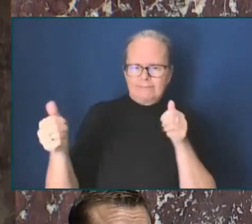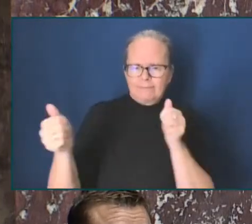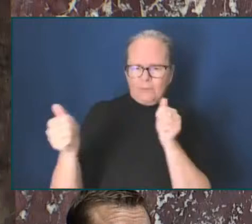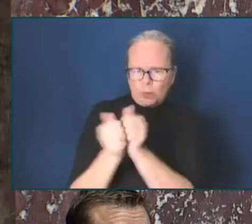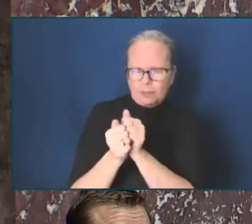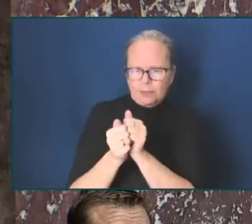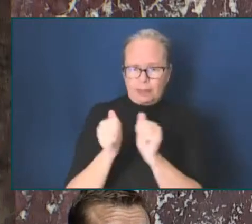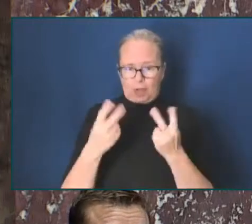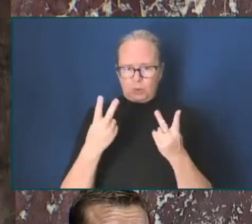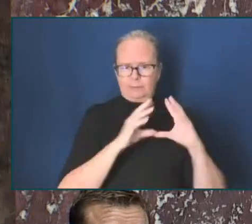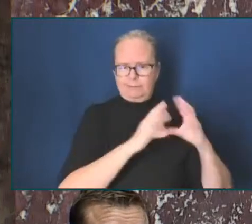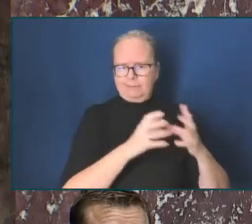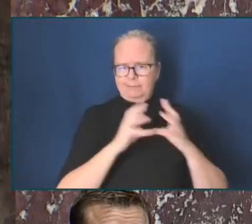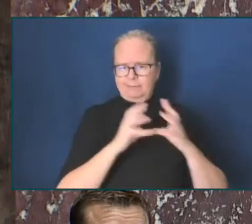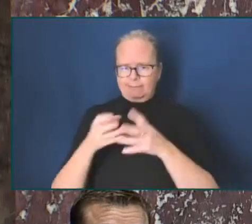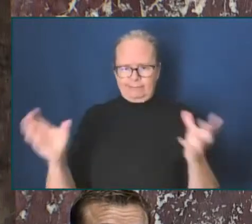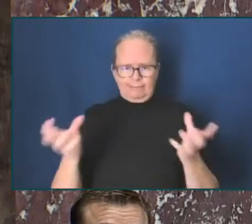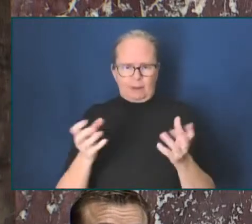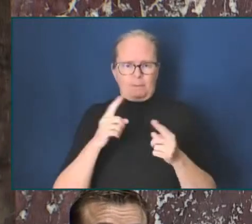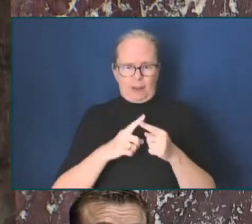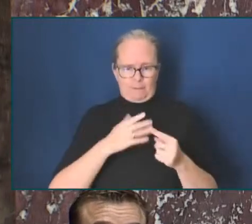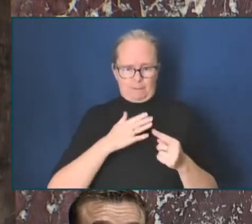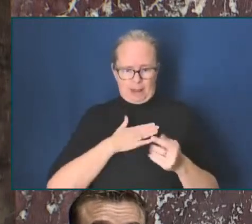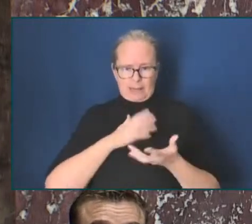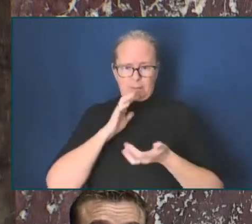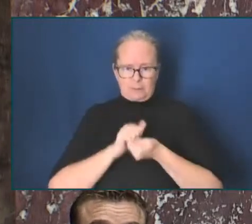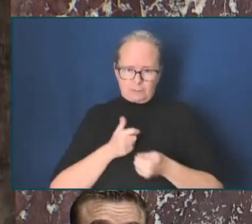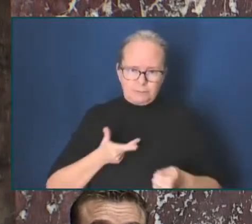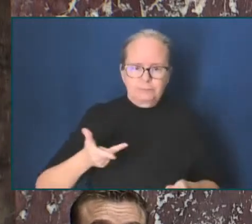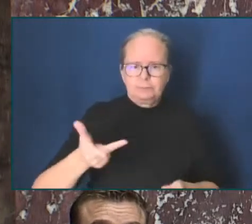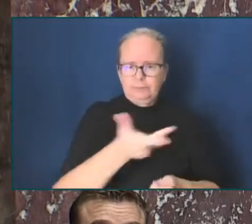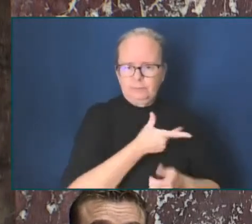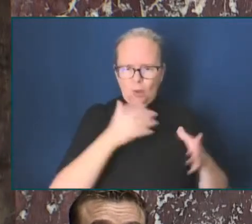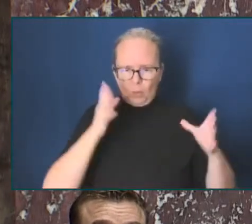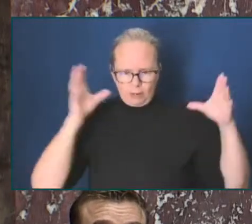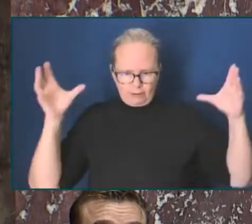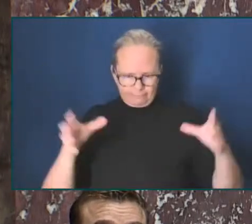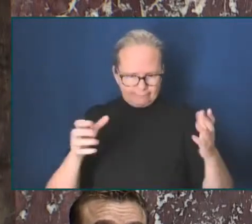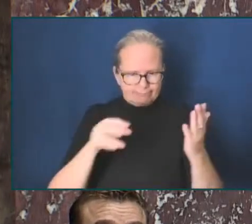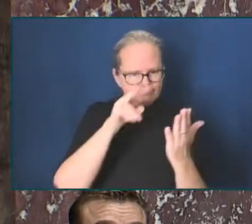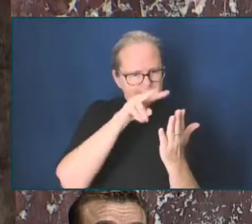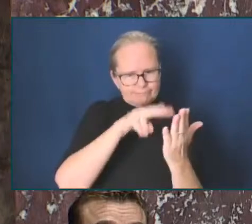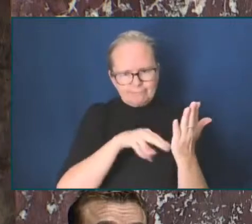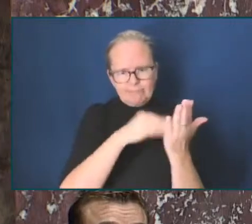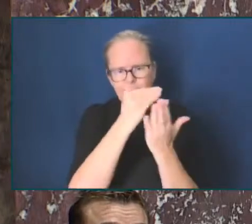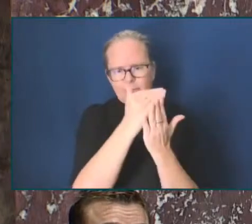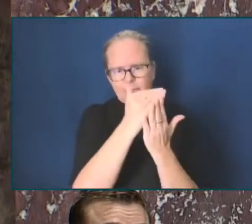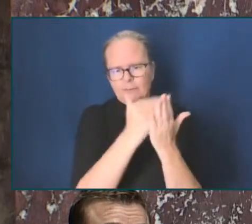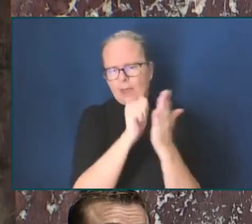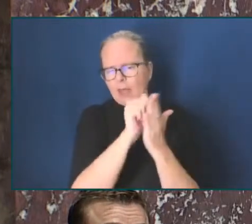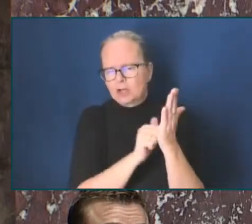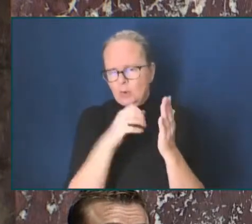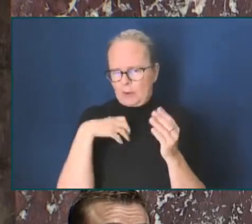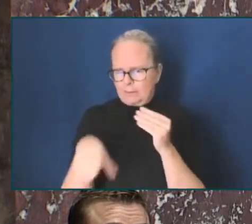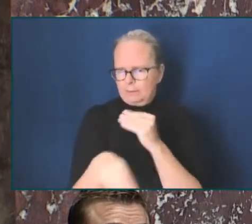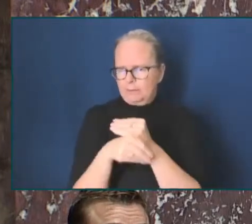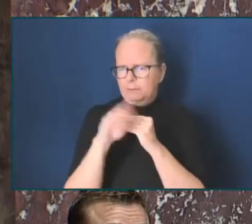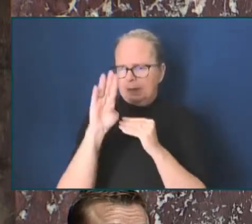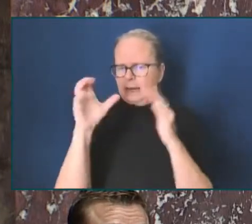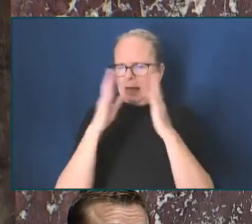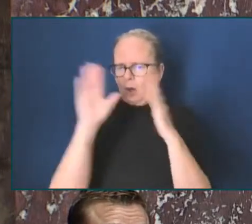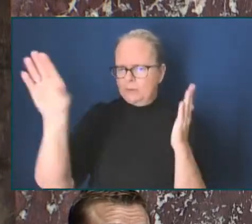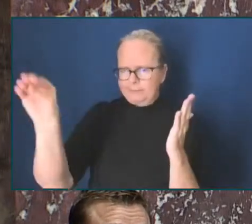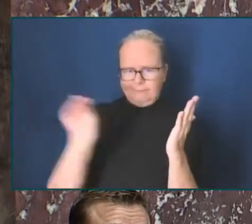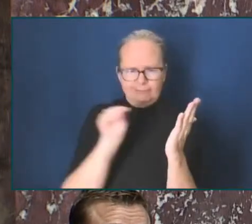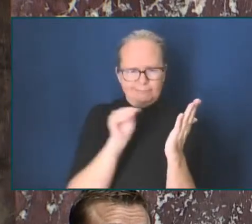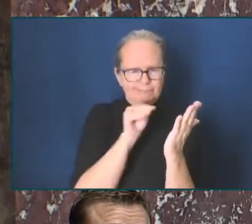the Auditor General, and the Comptroller General. So we do look forward to the previously unannounced or no notice to that